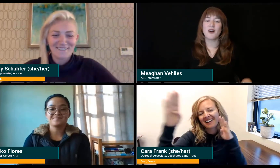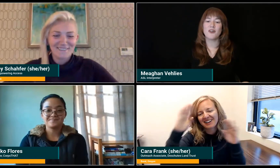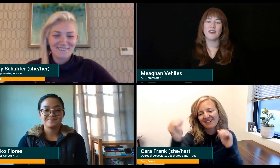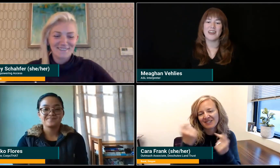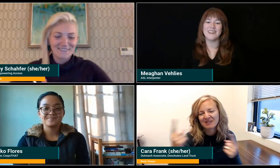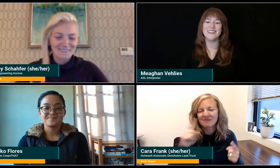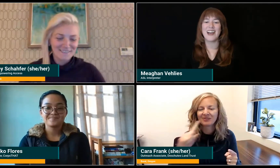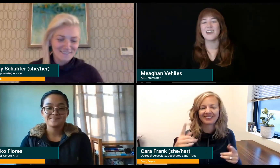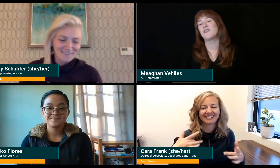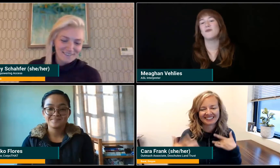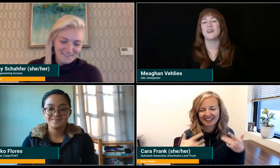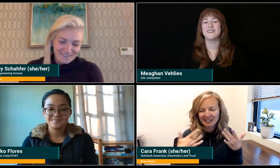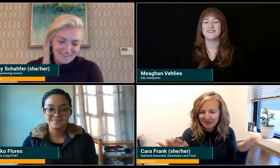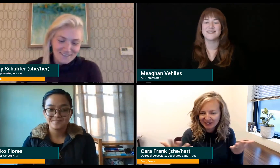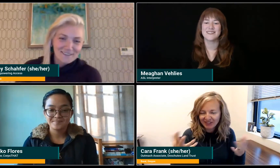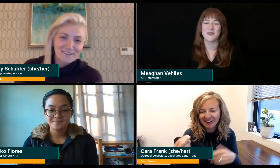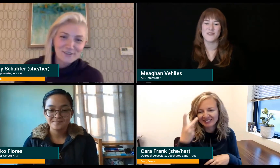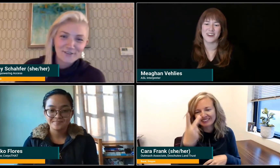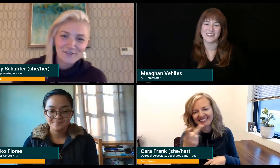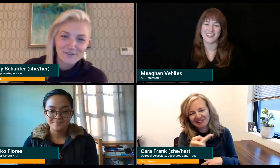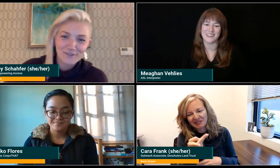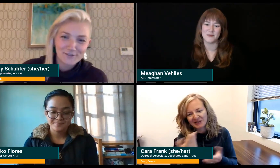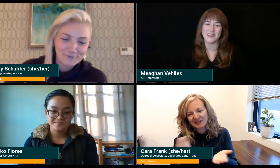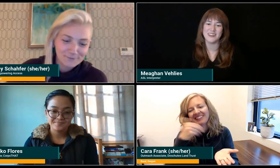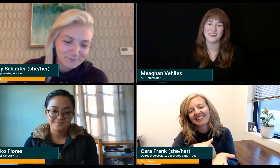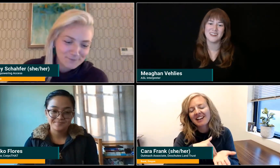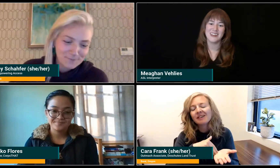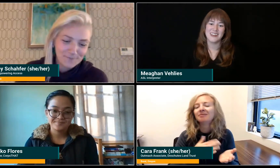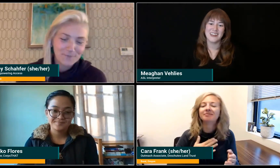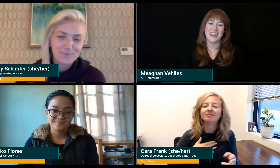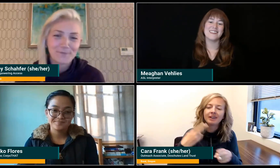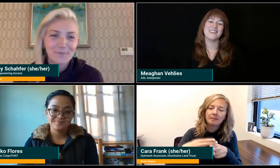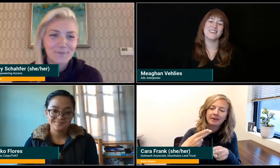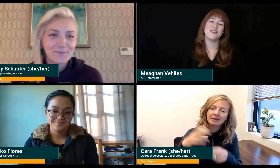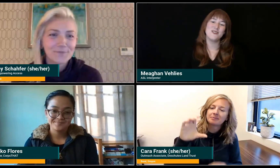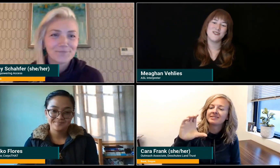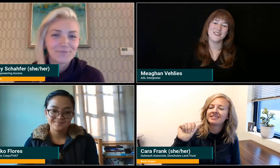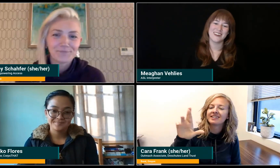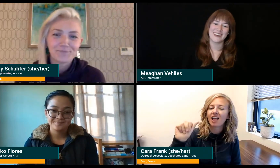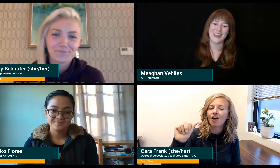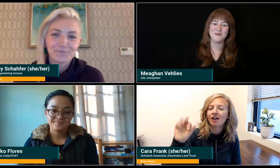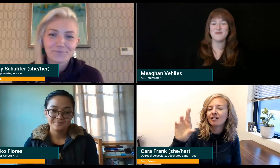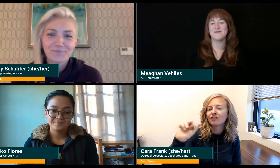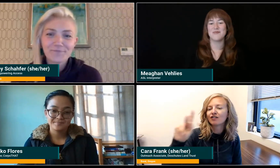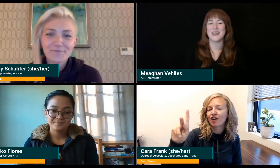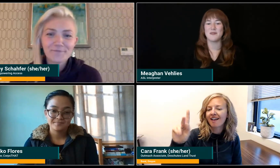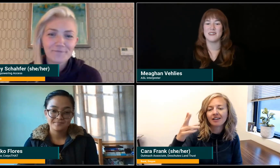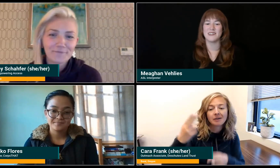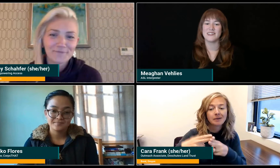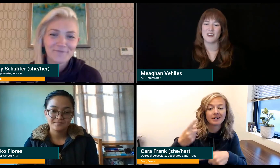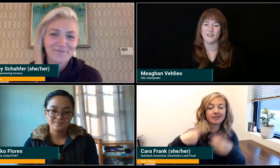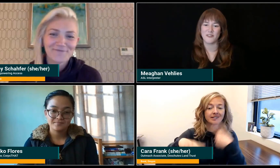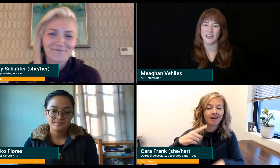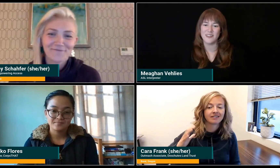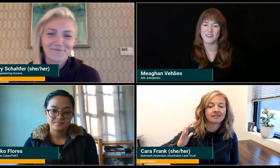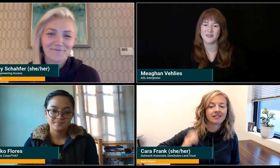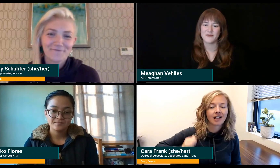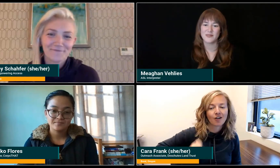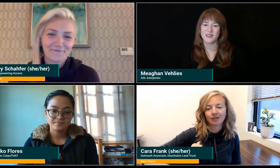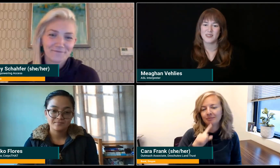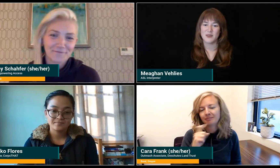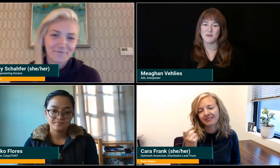Yeah, I'll go ahead. Hi, everyone. I'm very excited to be here and to see the two of you here again. My name is Cara